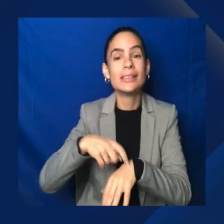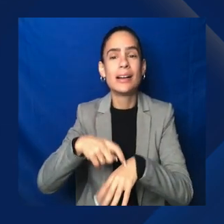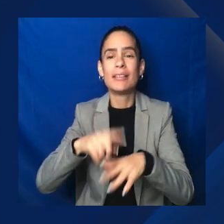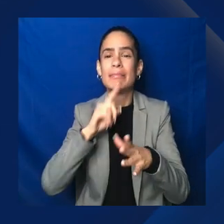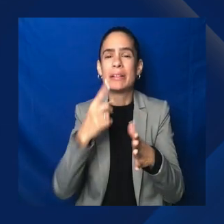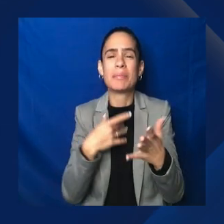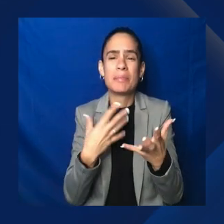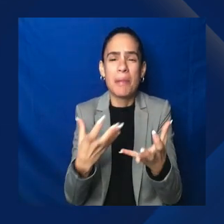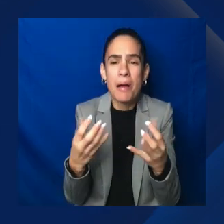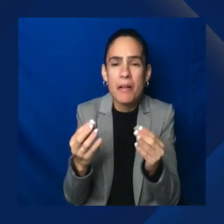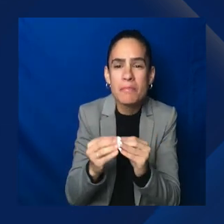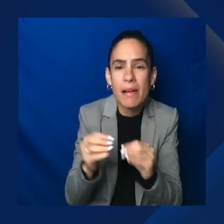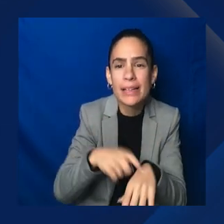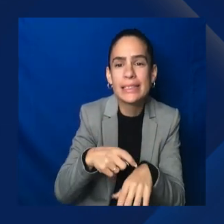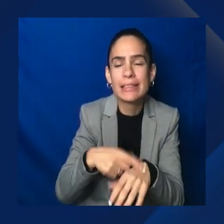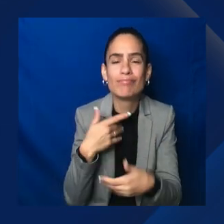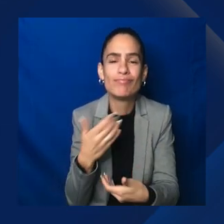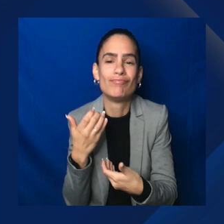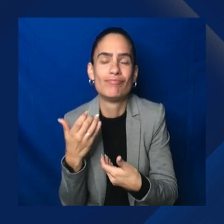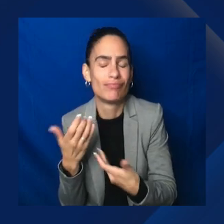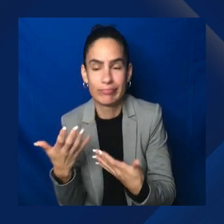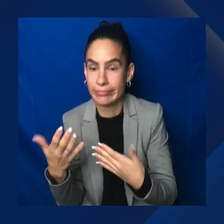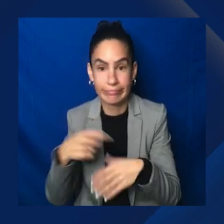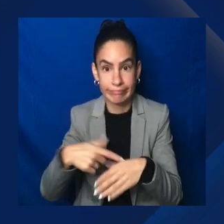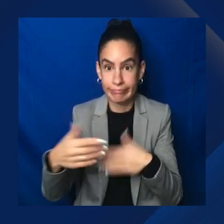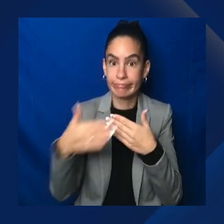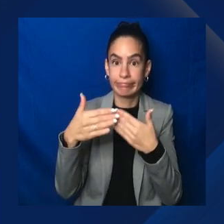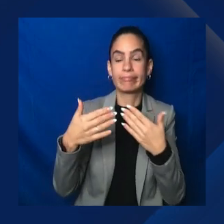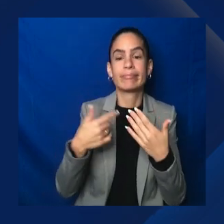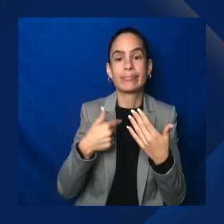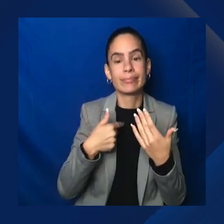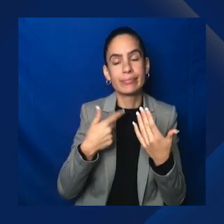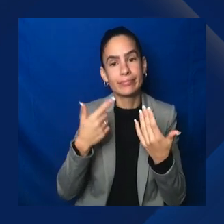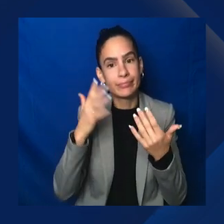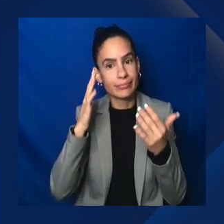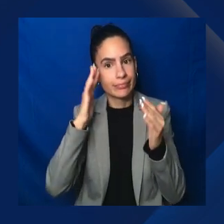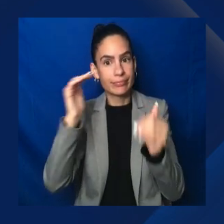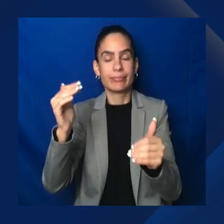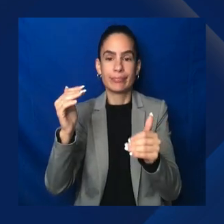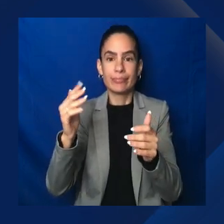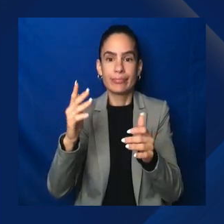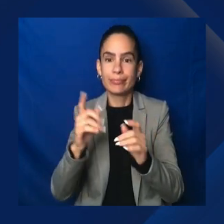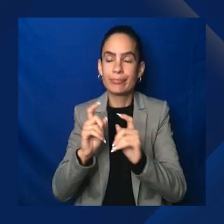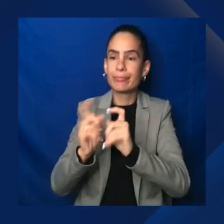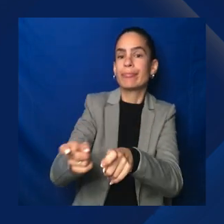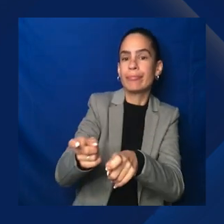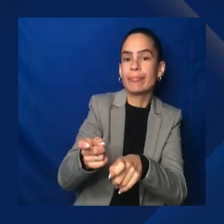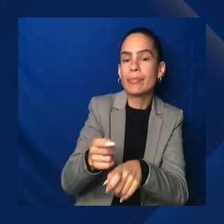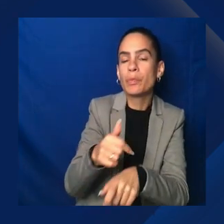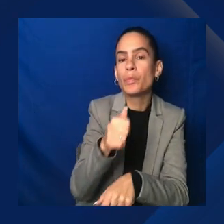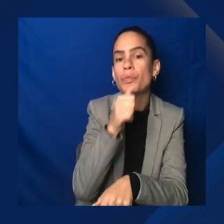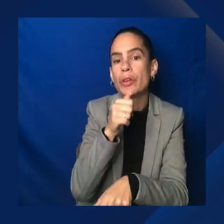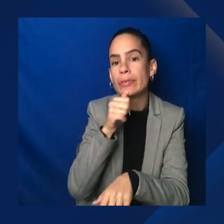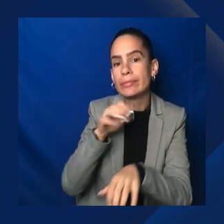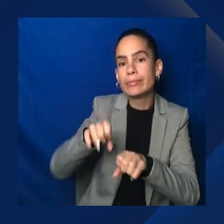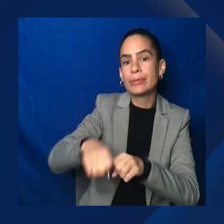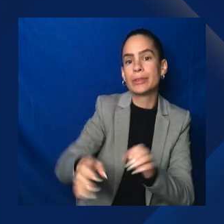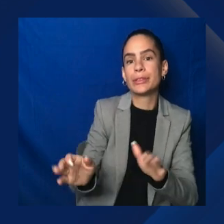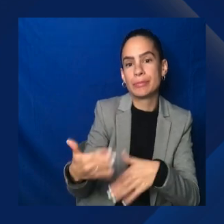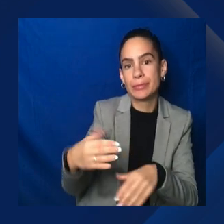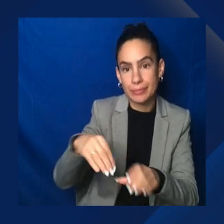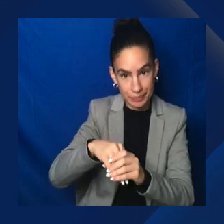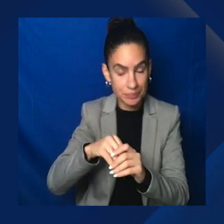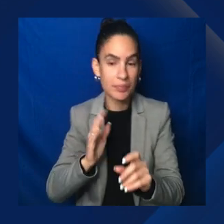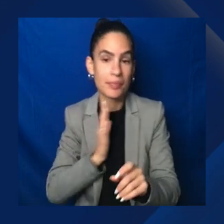serene bereavement suite to local hospital. We named the room the Butterfly Room. This space is one of